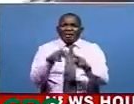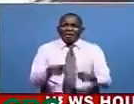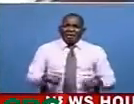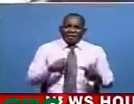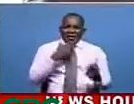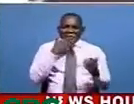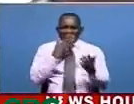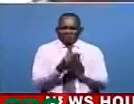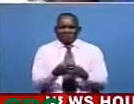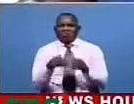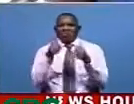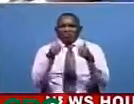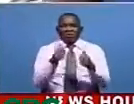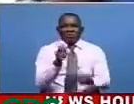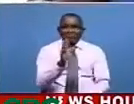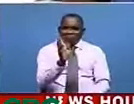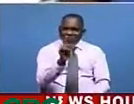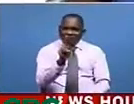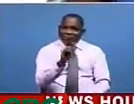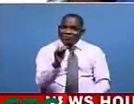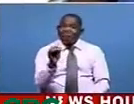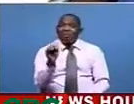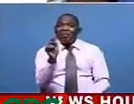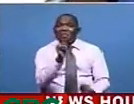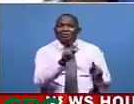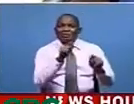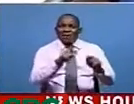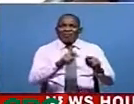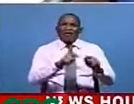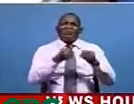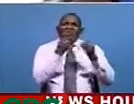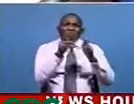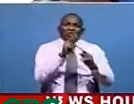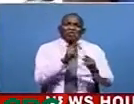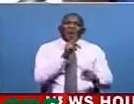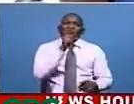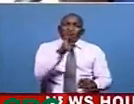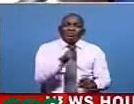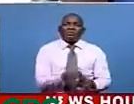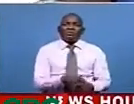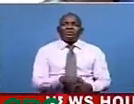good, it's everything. But that is not it. People have to start telling people the truth.